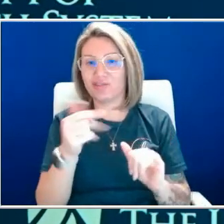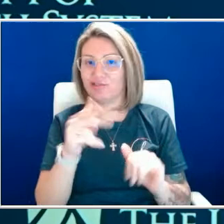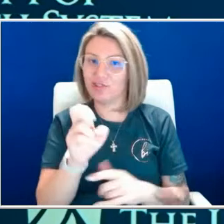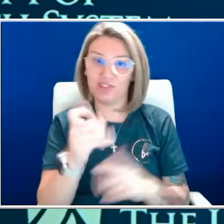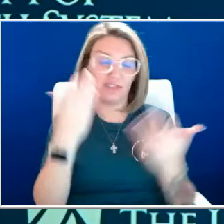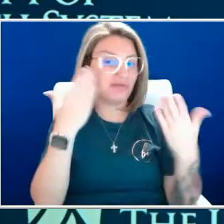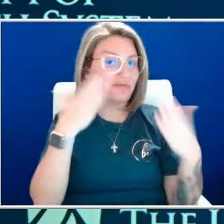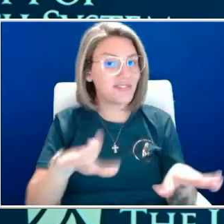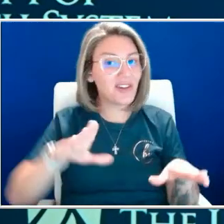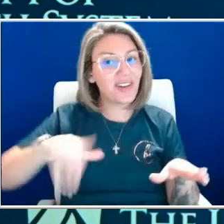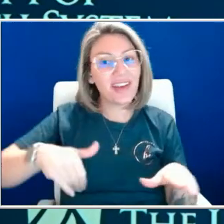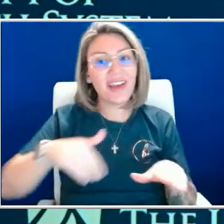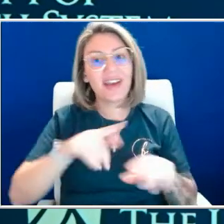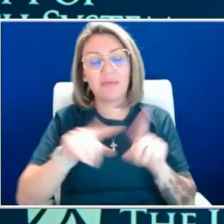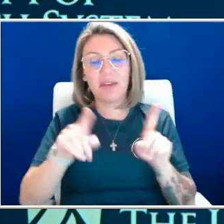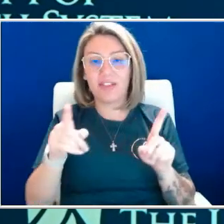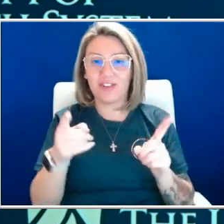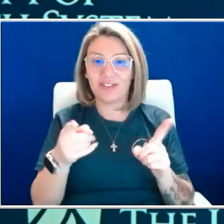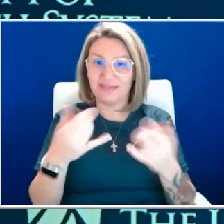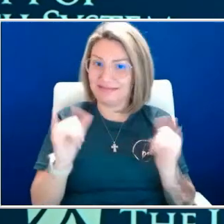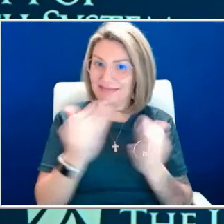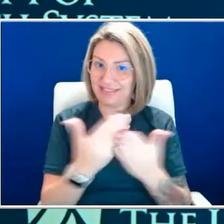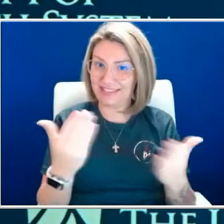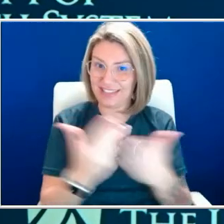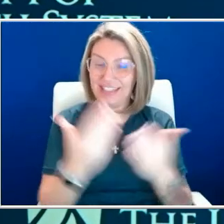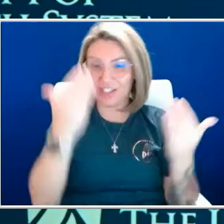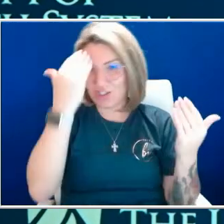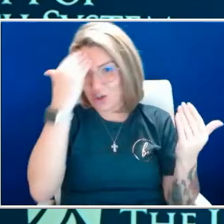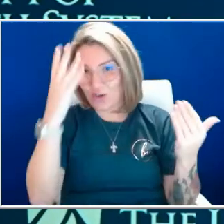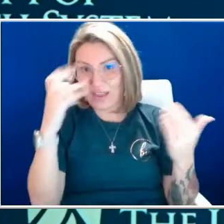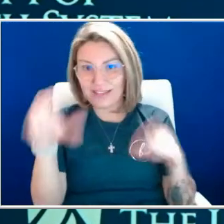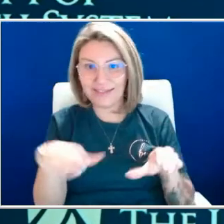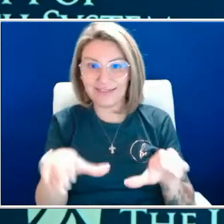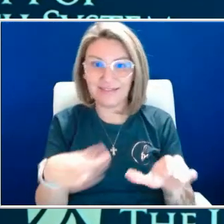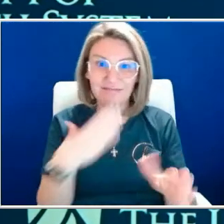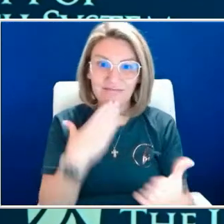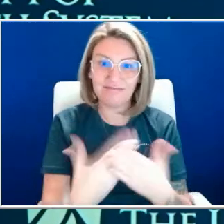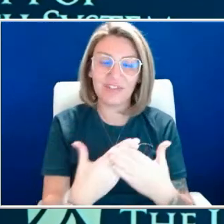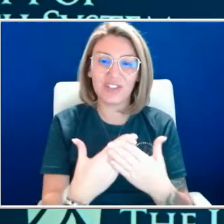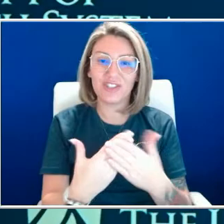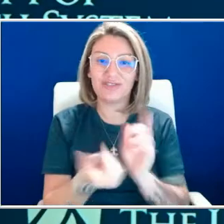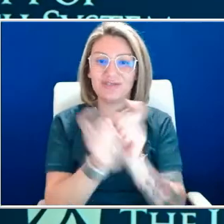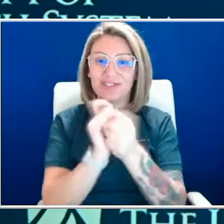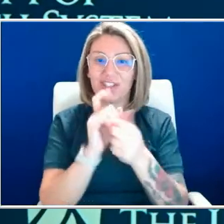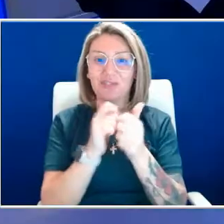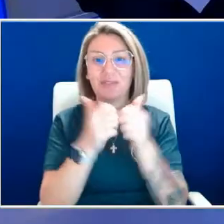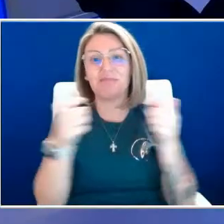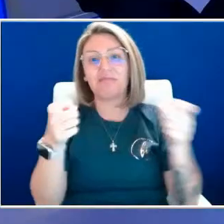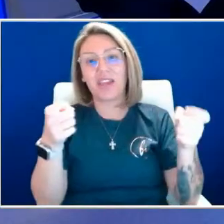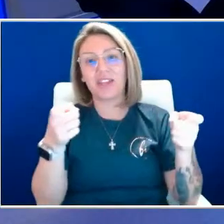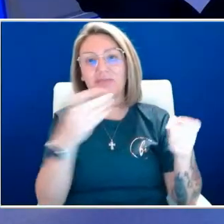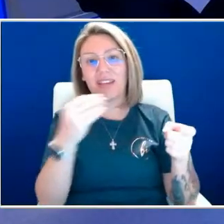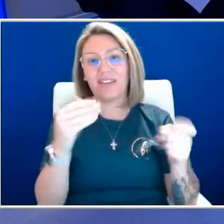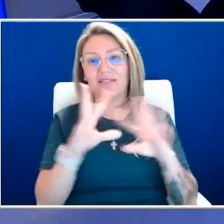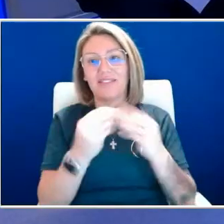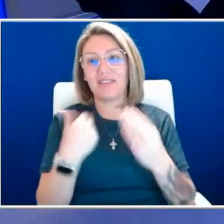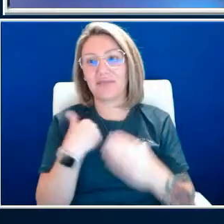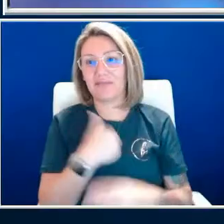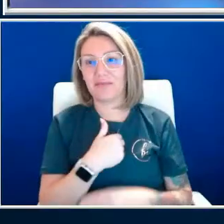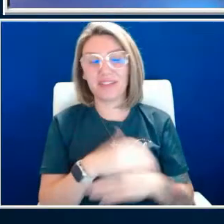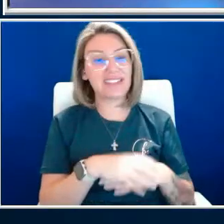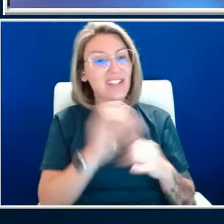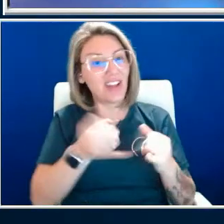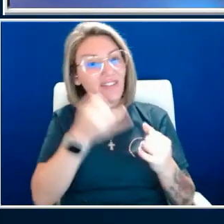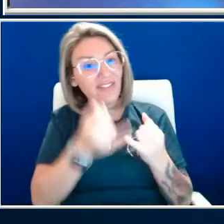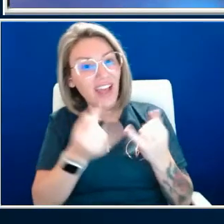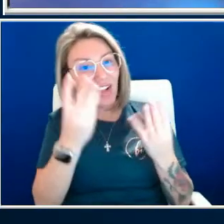of genes that we do know, and if we do know it, that's actionable, and we can, change management for family members going forward. Let's get to our final thoughts today.